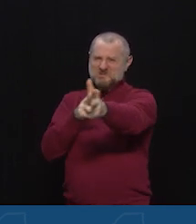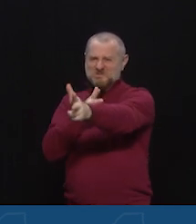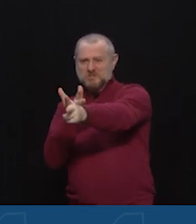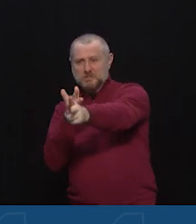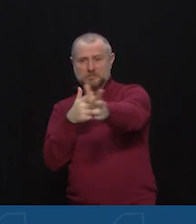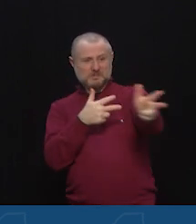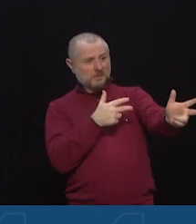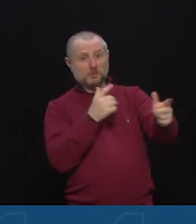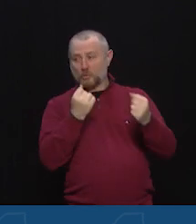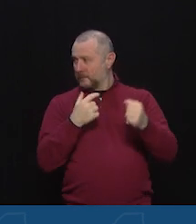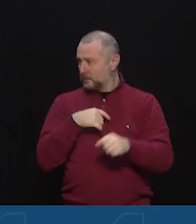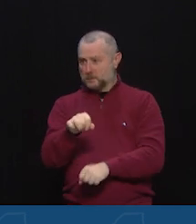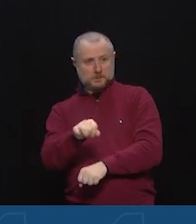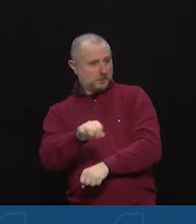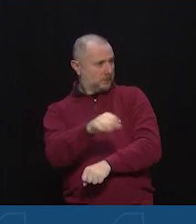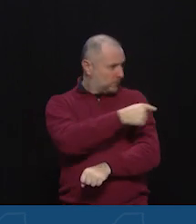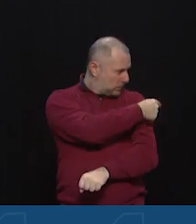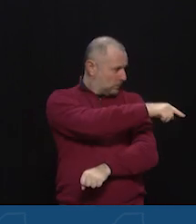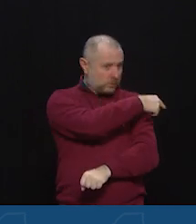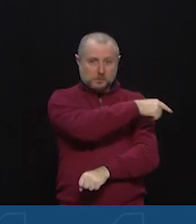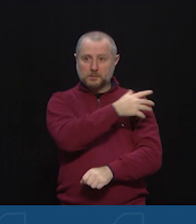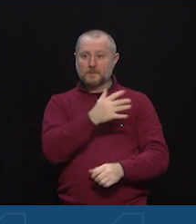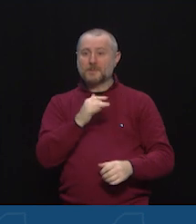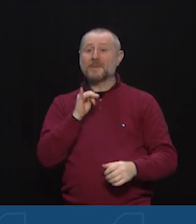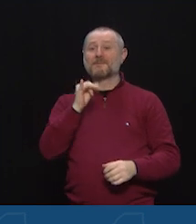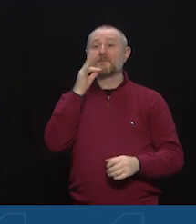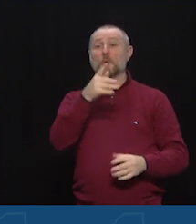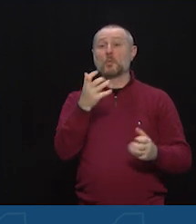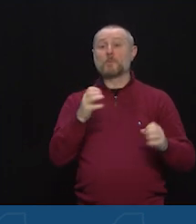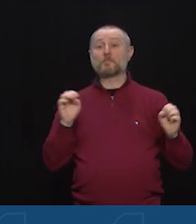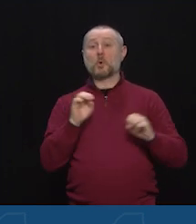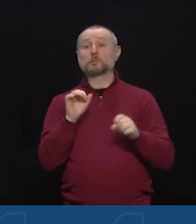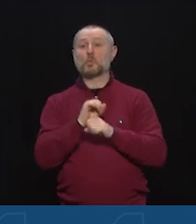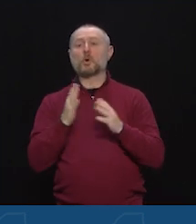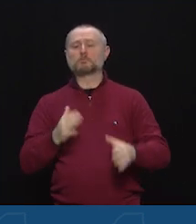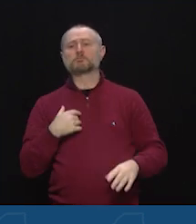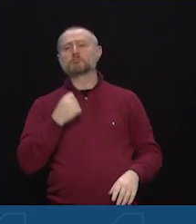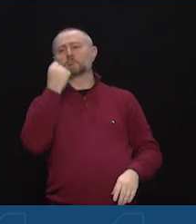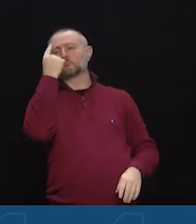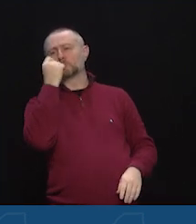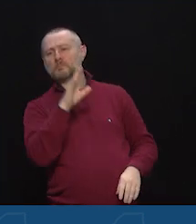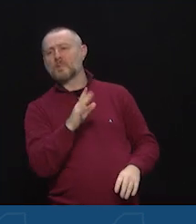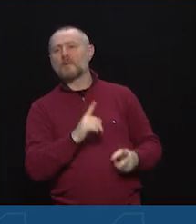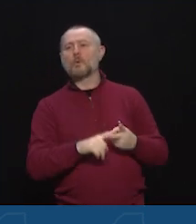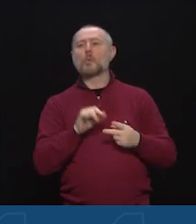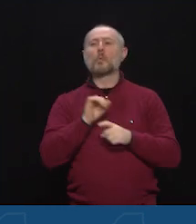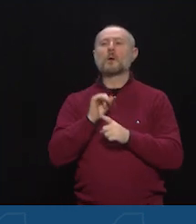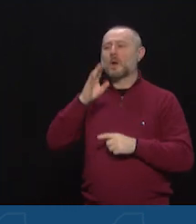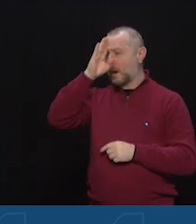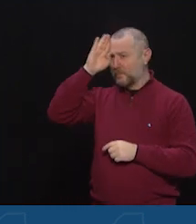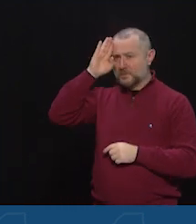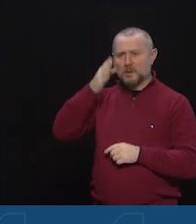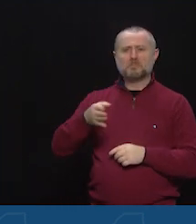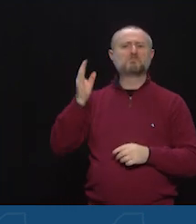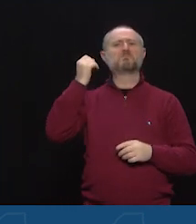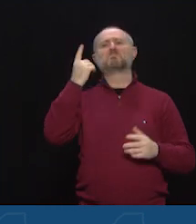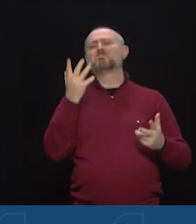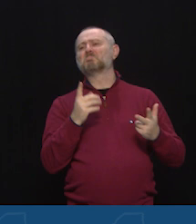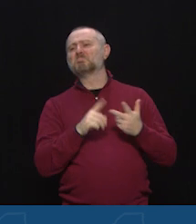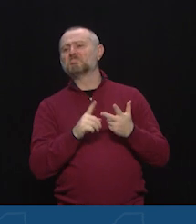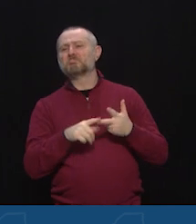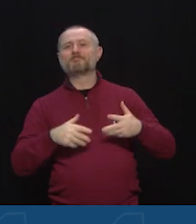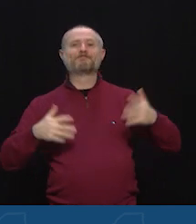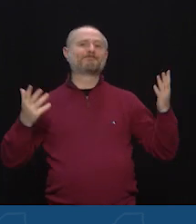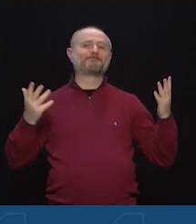dangerous. Unless you are an emergency worker or working in a hospital, unless you are a